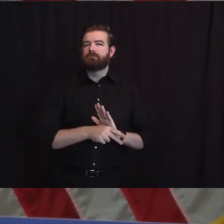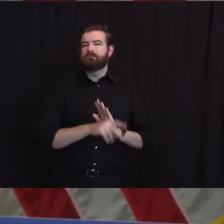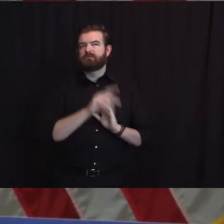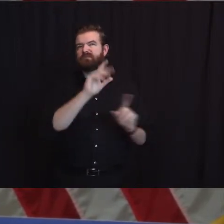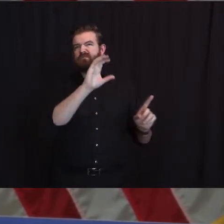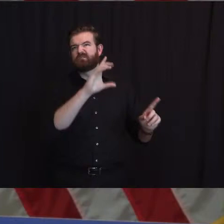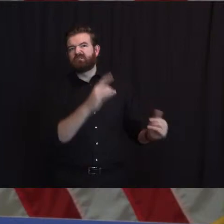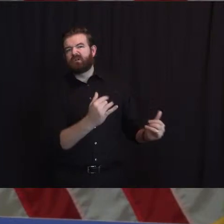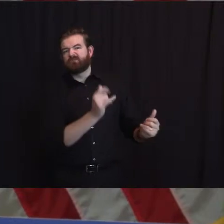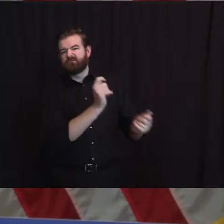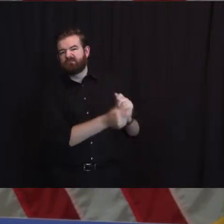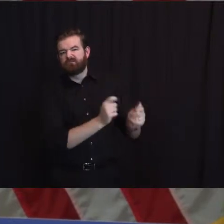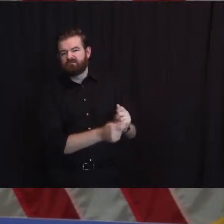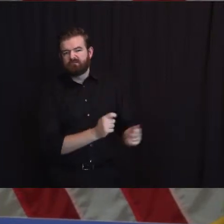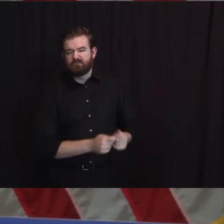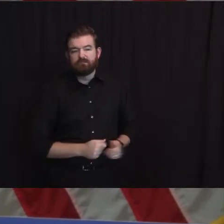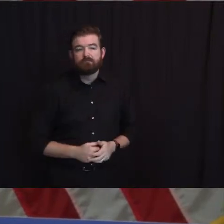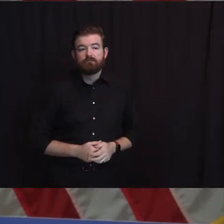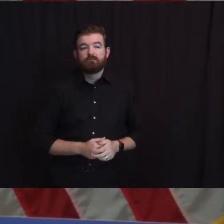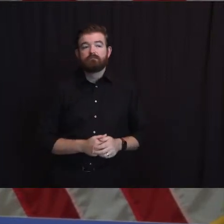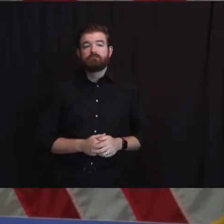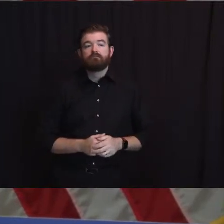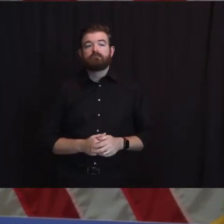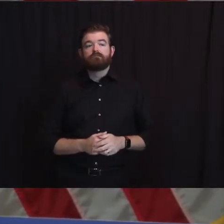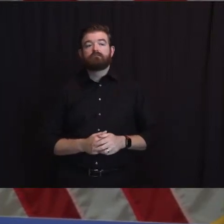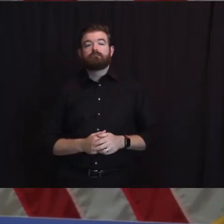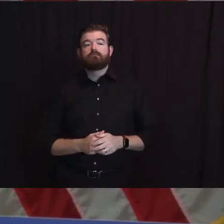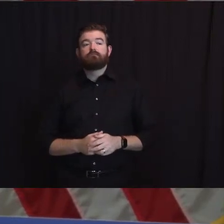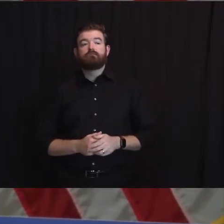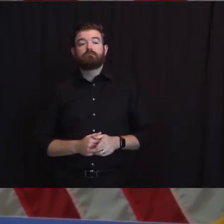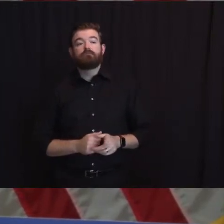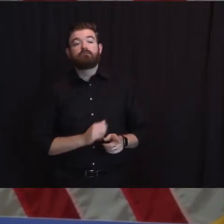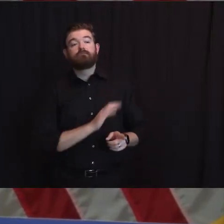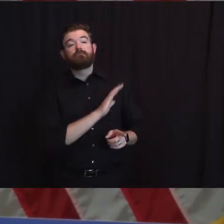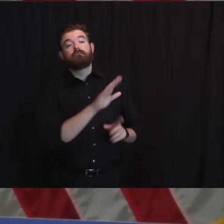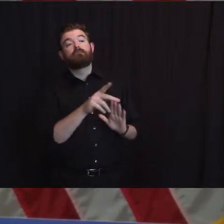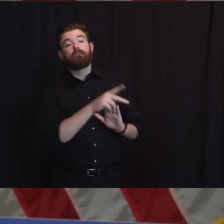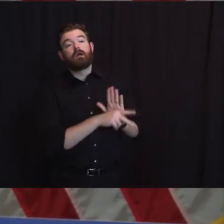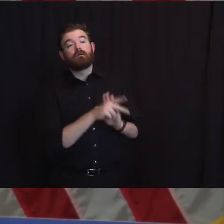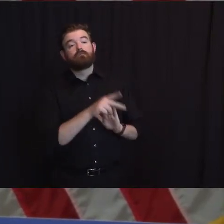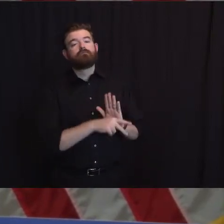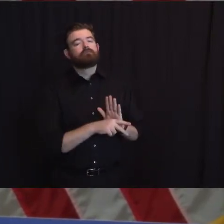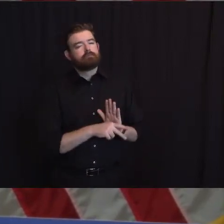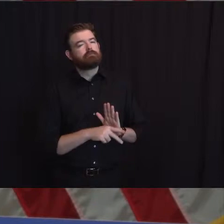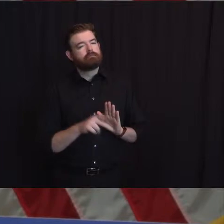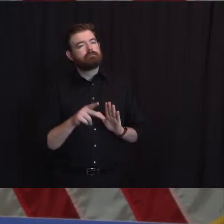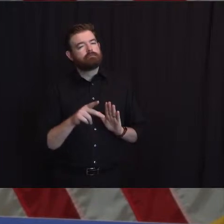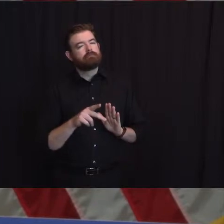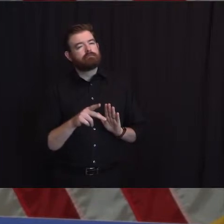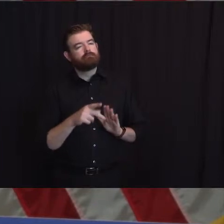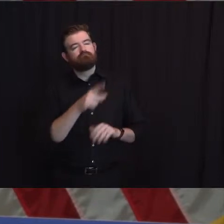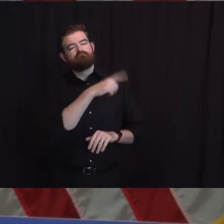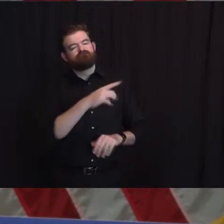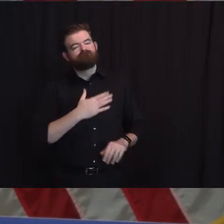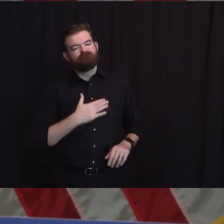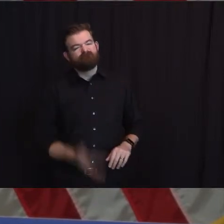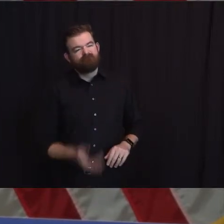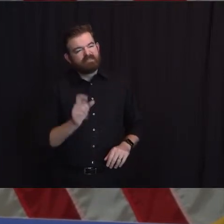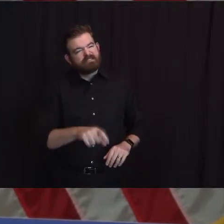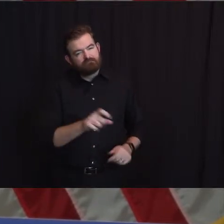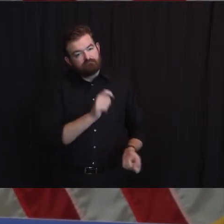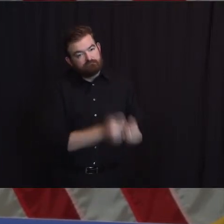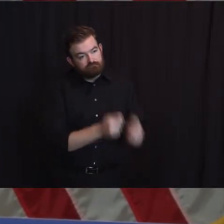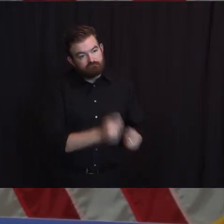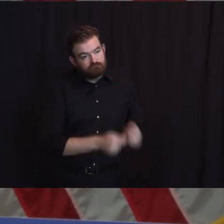admitted that at that time they had a lot of policies that needed to be revised based on that basic revision of policy. So we may see some